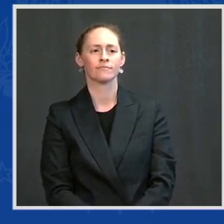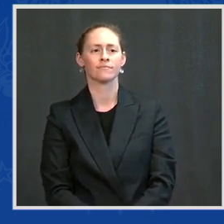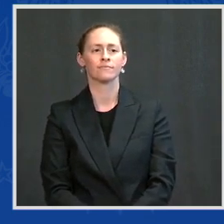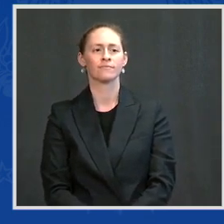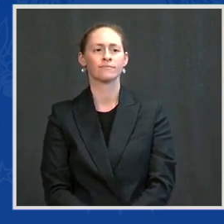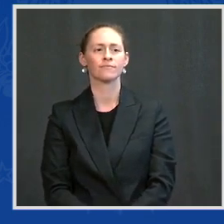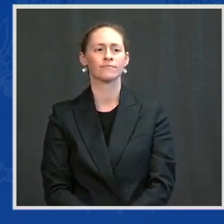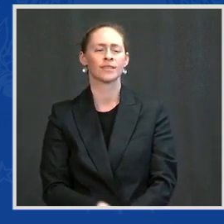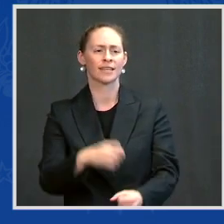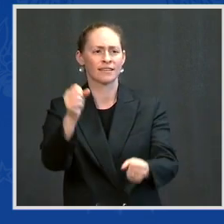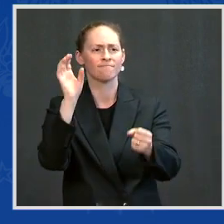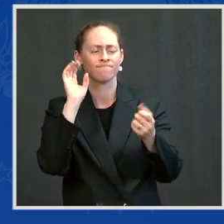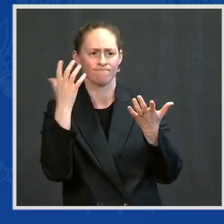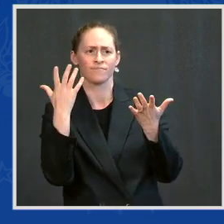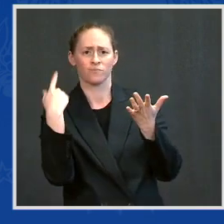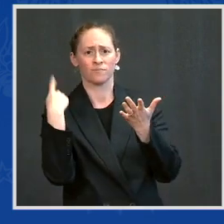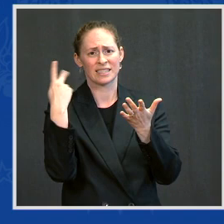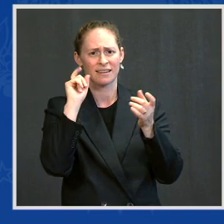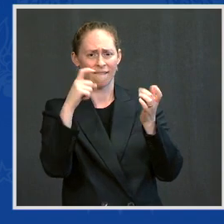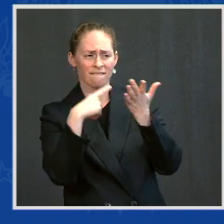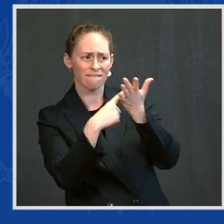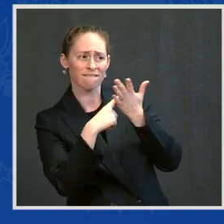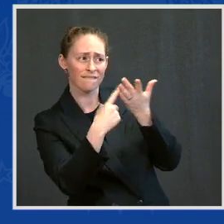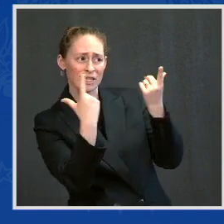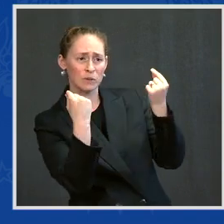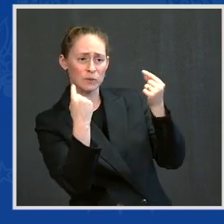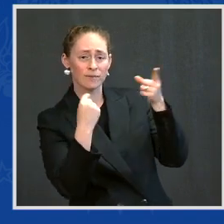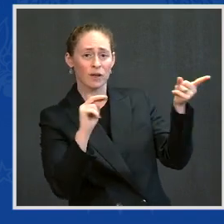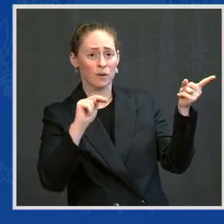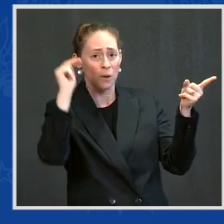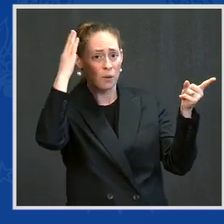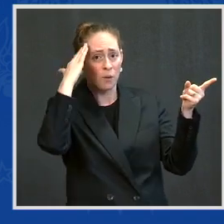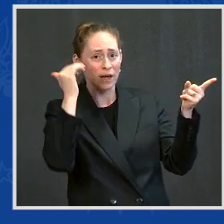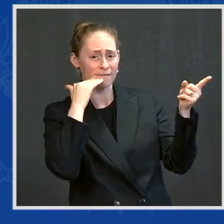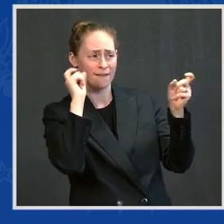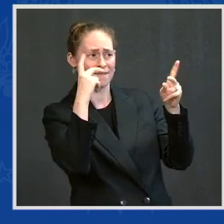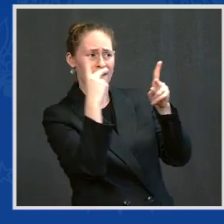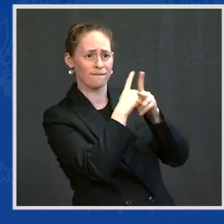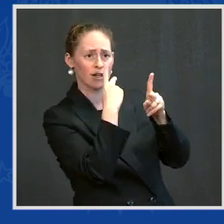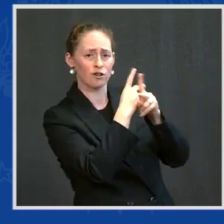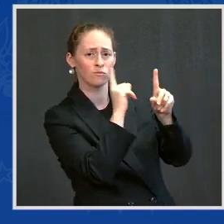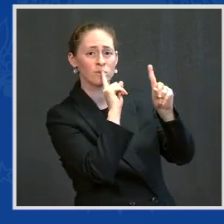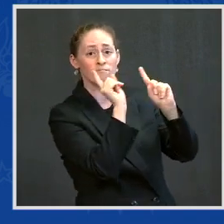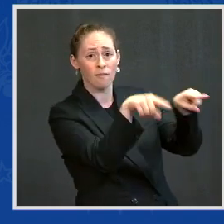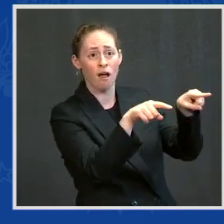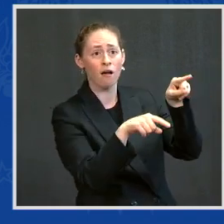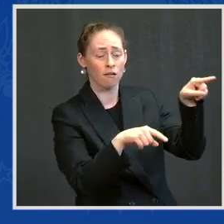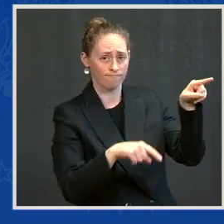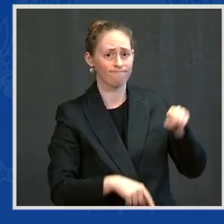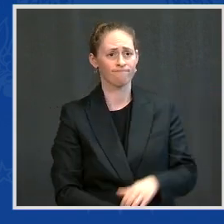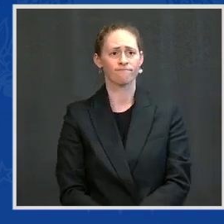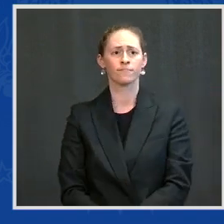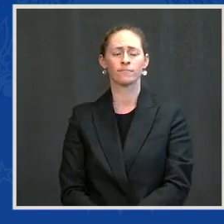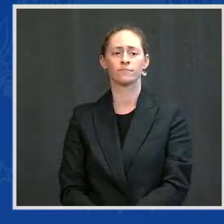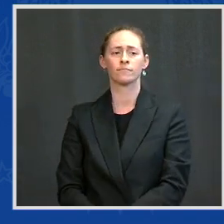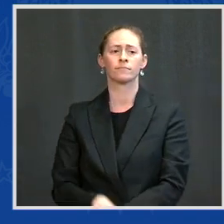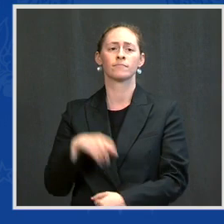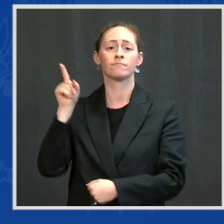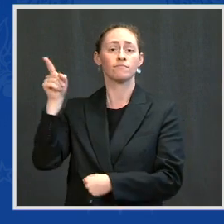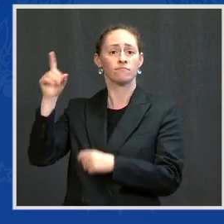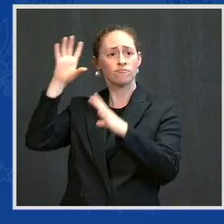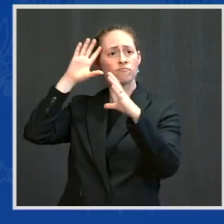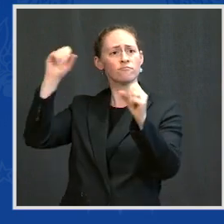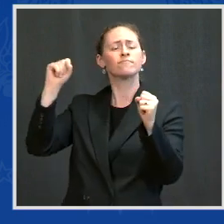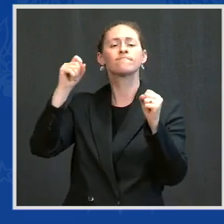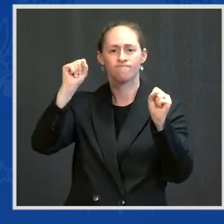were able to reaffirm. Moreover, President Biden also expressed his support for the inter-Korean dialogue and cooperation.